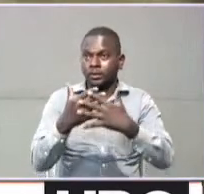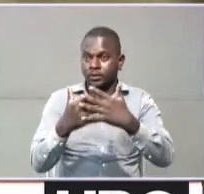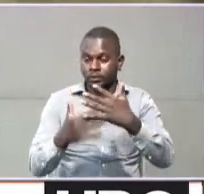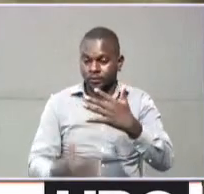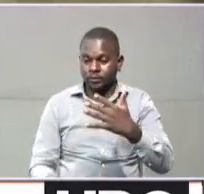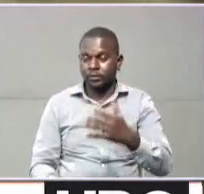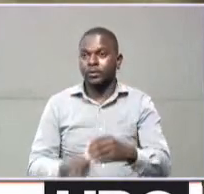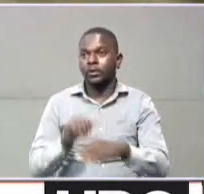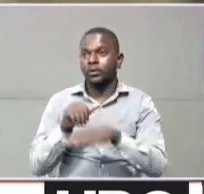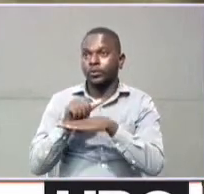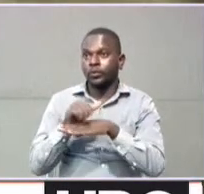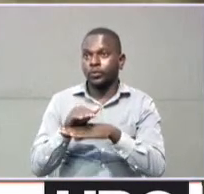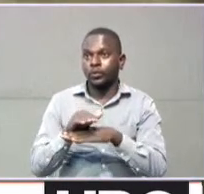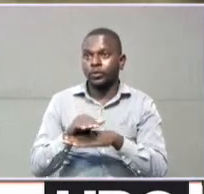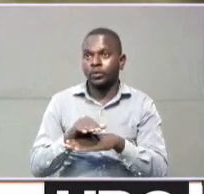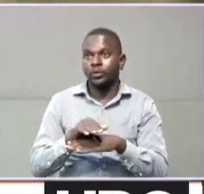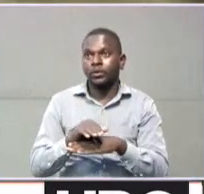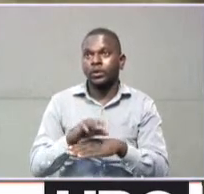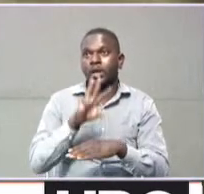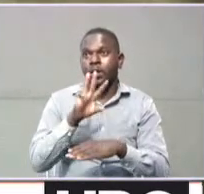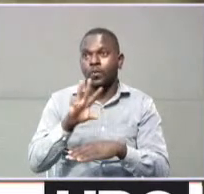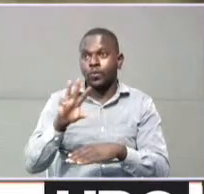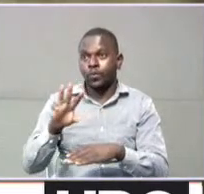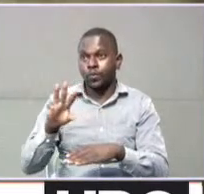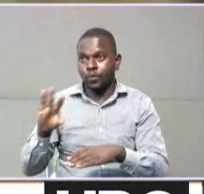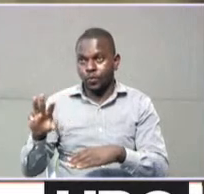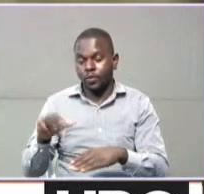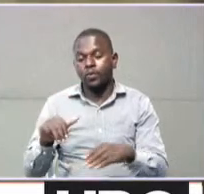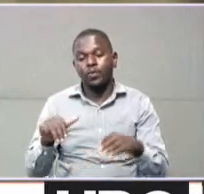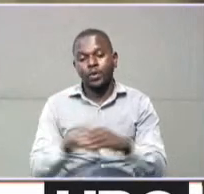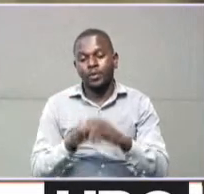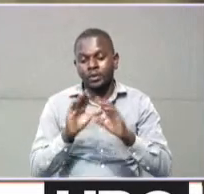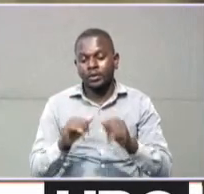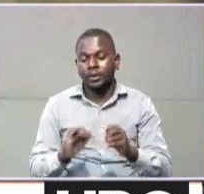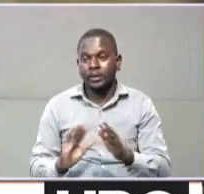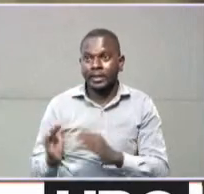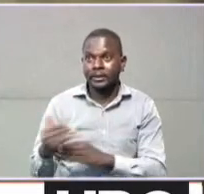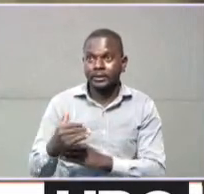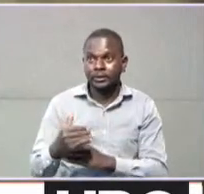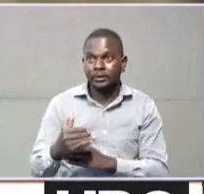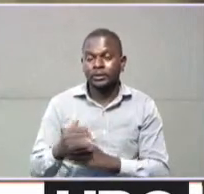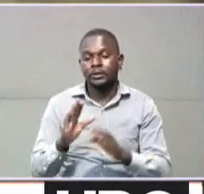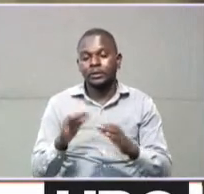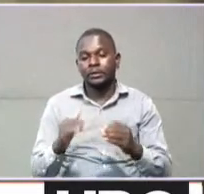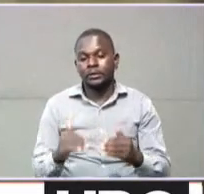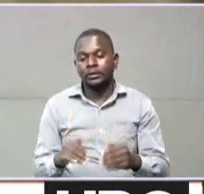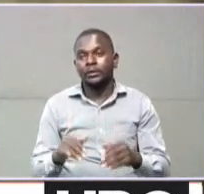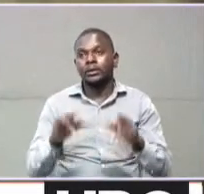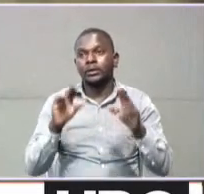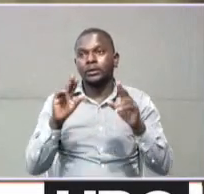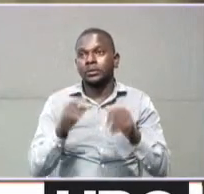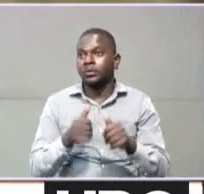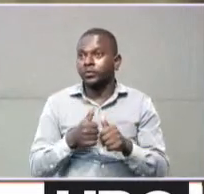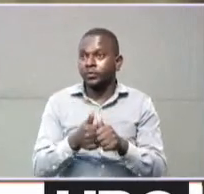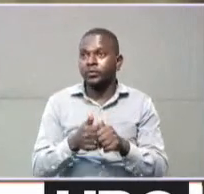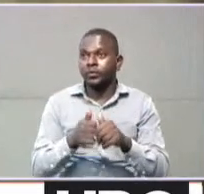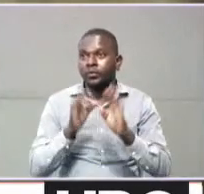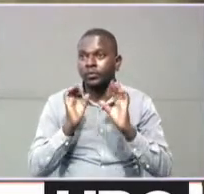uploaded on our fresco system for all members to access especially the non-compliant